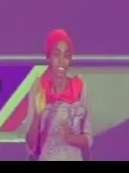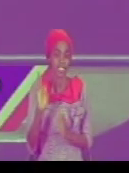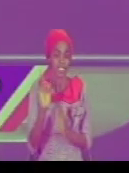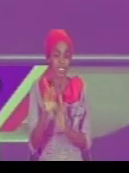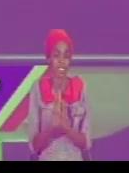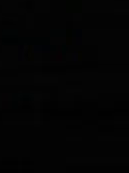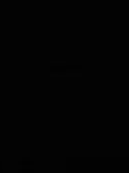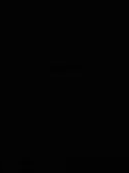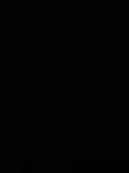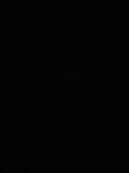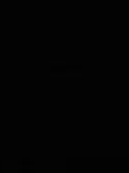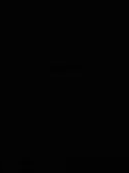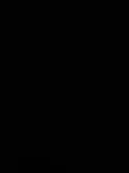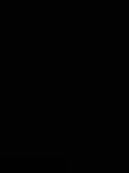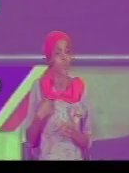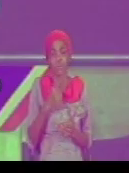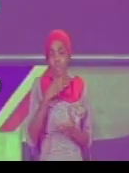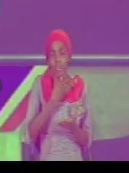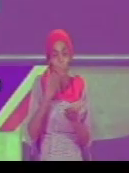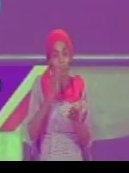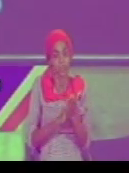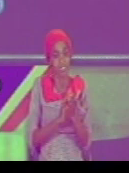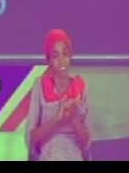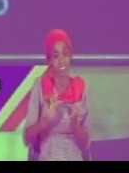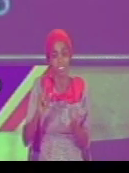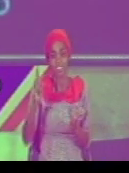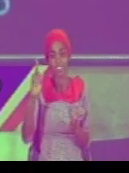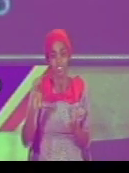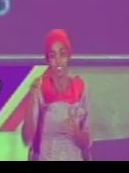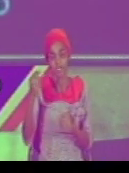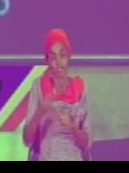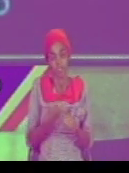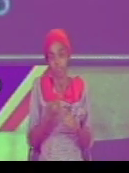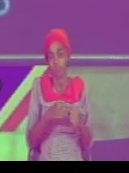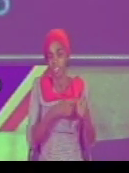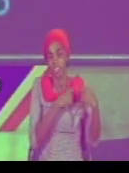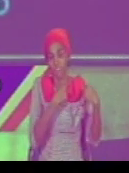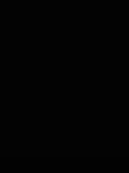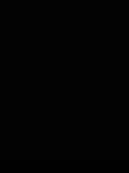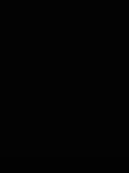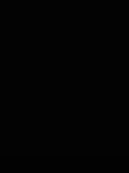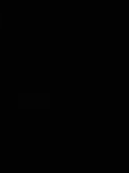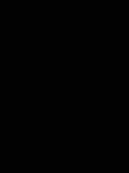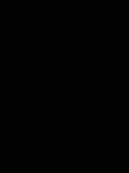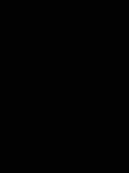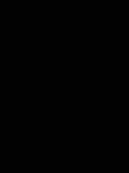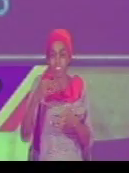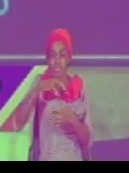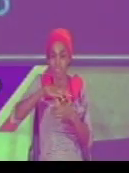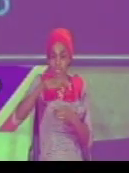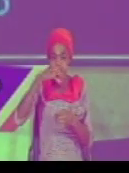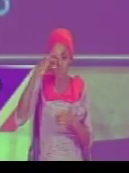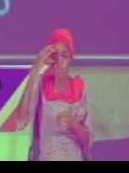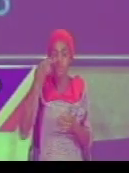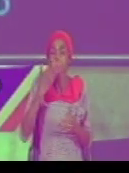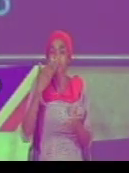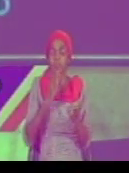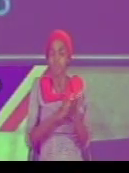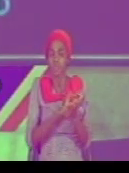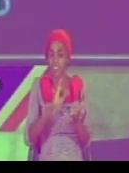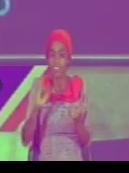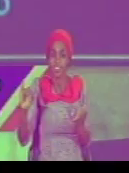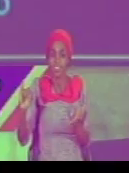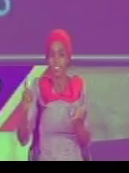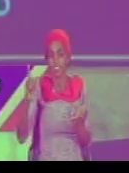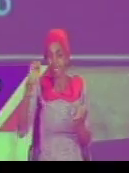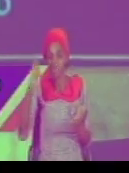the Lord from the depth of our inward innermost soul, praising the Lord with